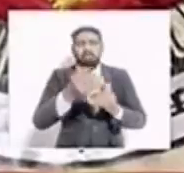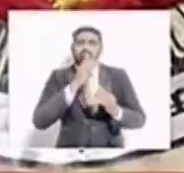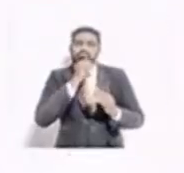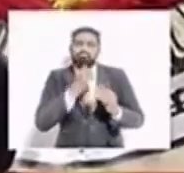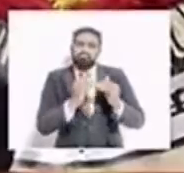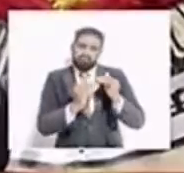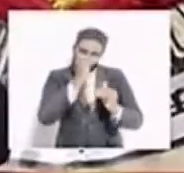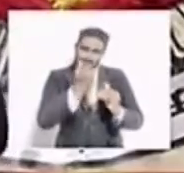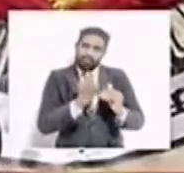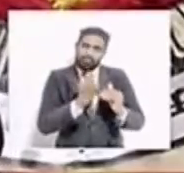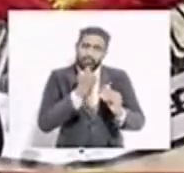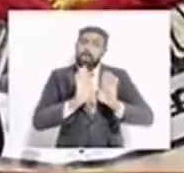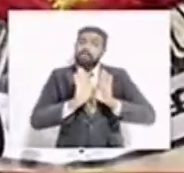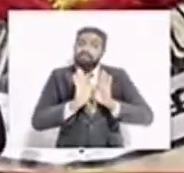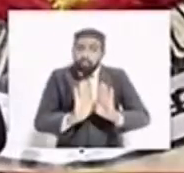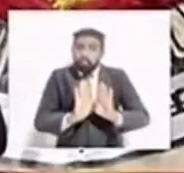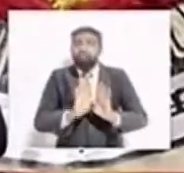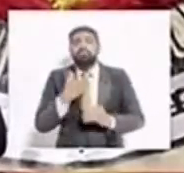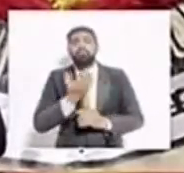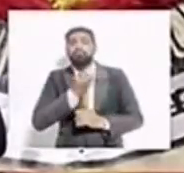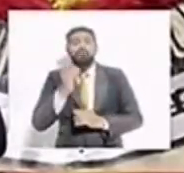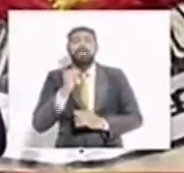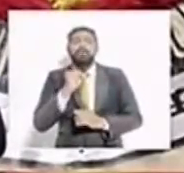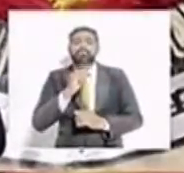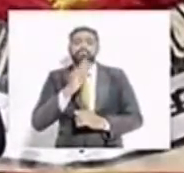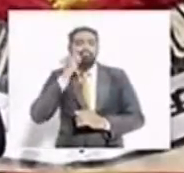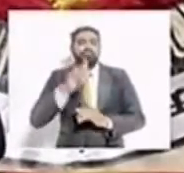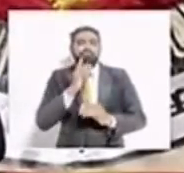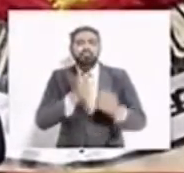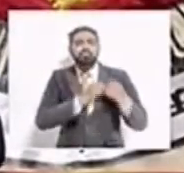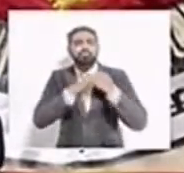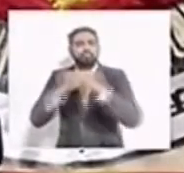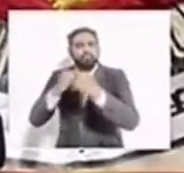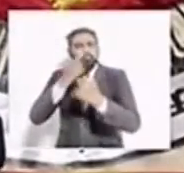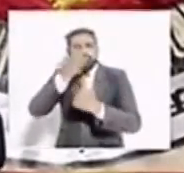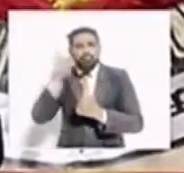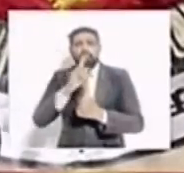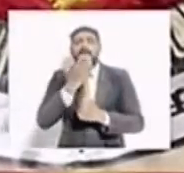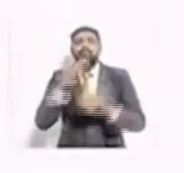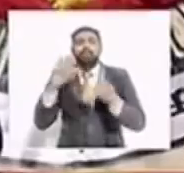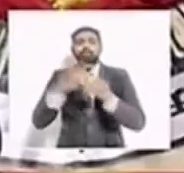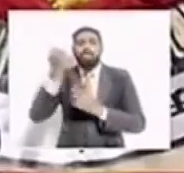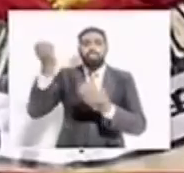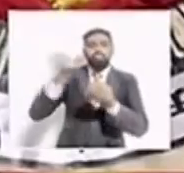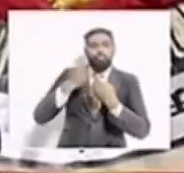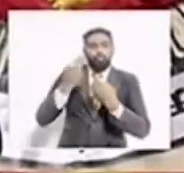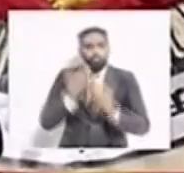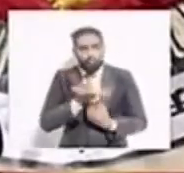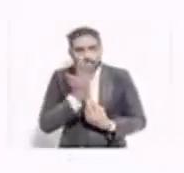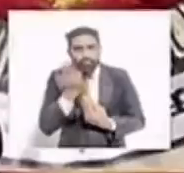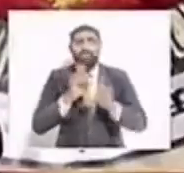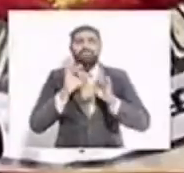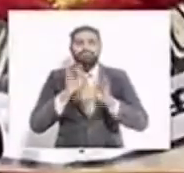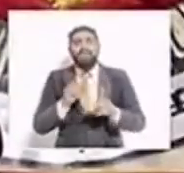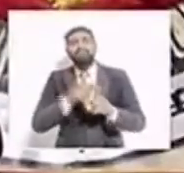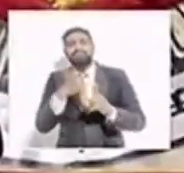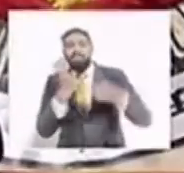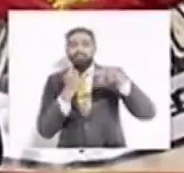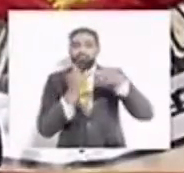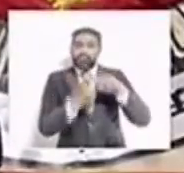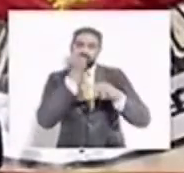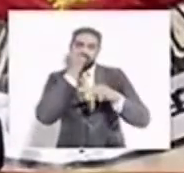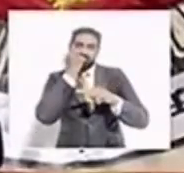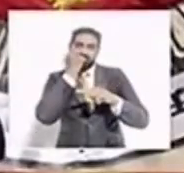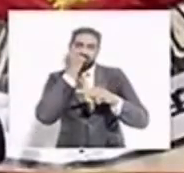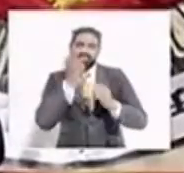to an increase in the foreign reserves, which will contribute to the development of certain other aspects of the country. Considering that the central bank is ready to react to